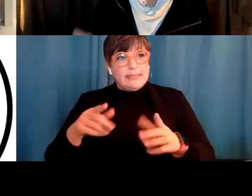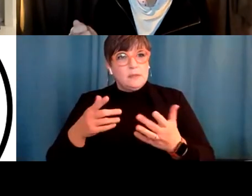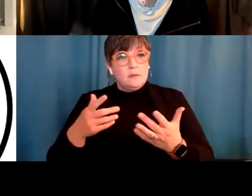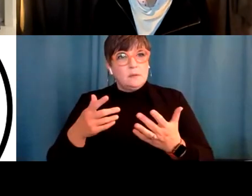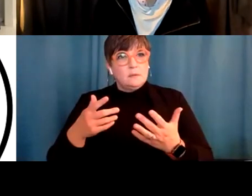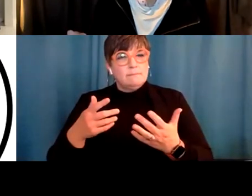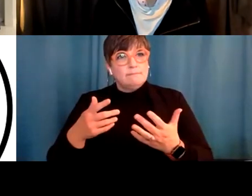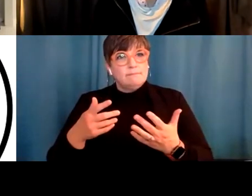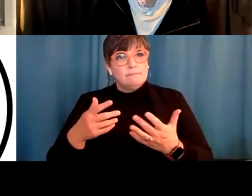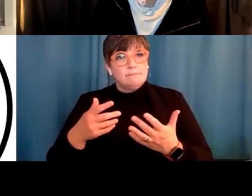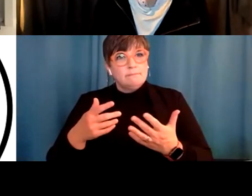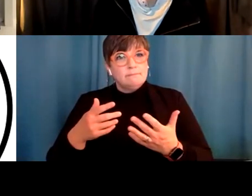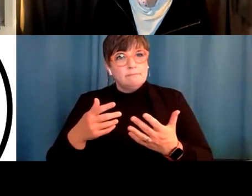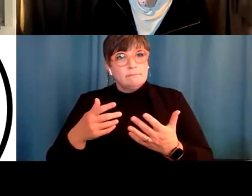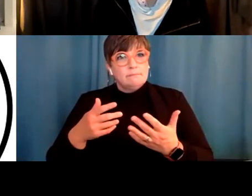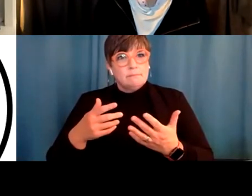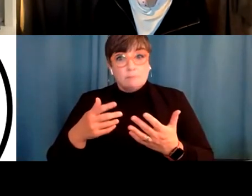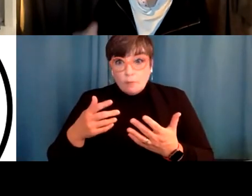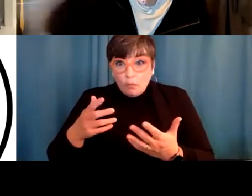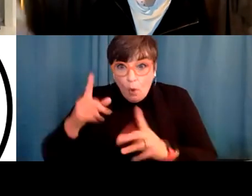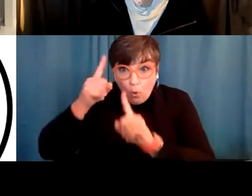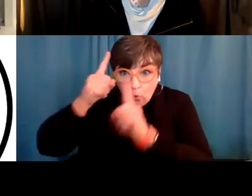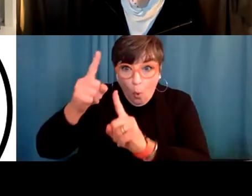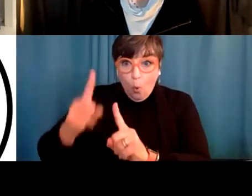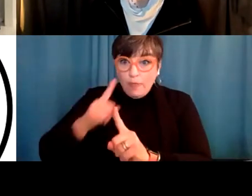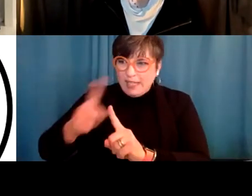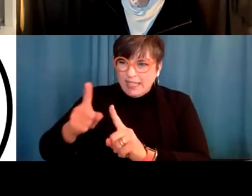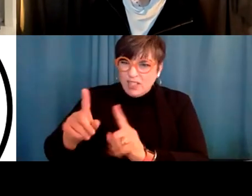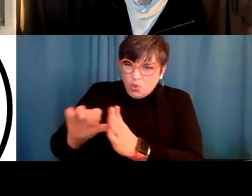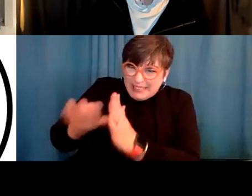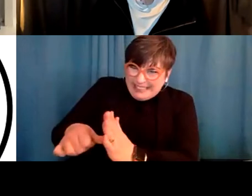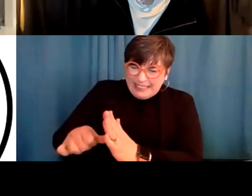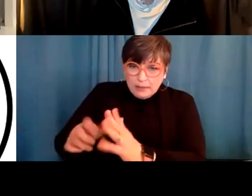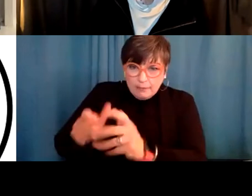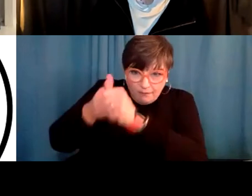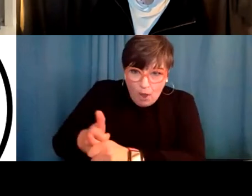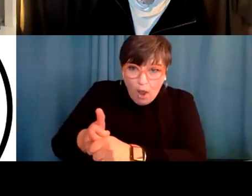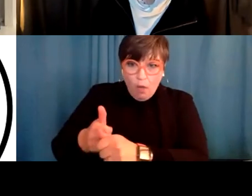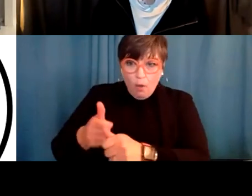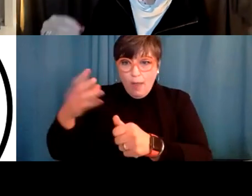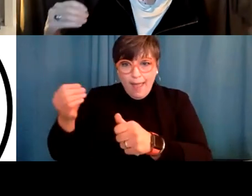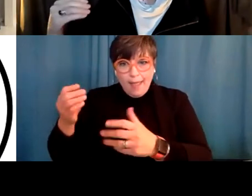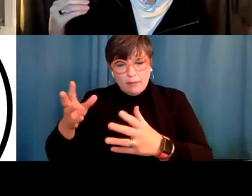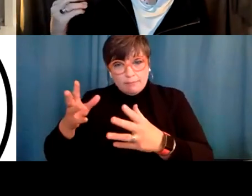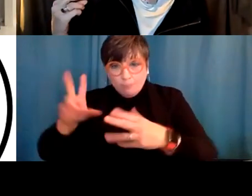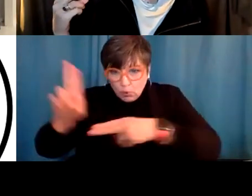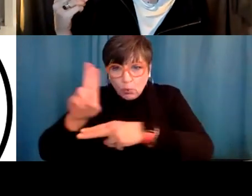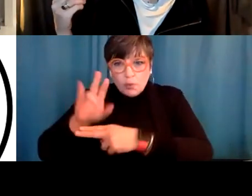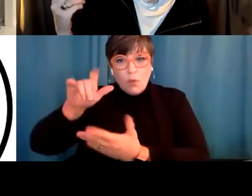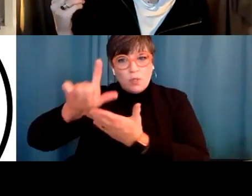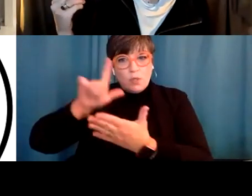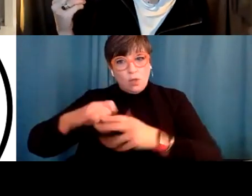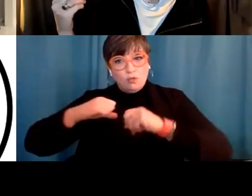it is the will to enforce this or to recognize it as falling under those laws. There is something